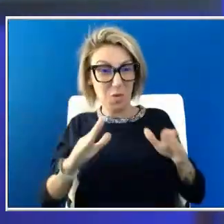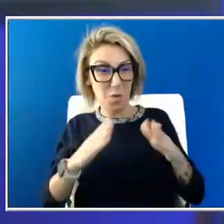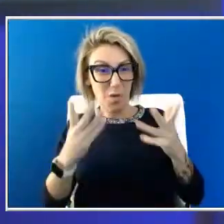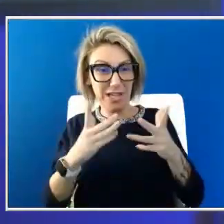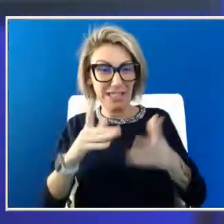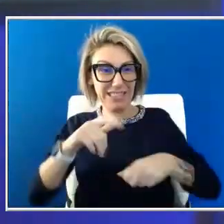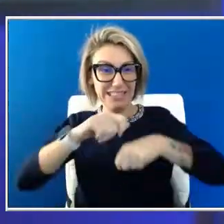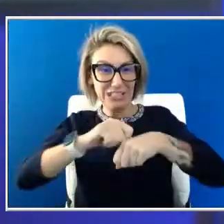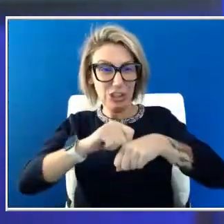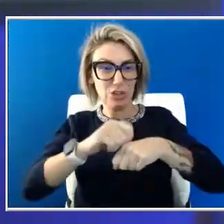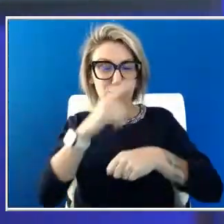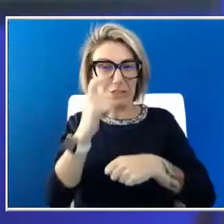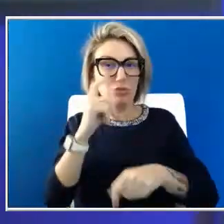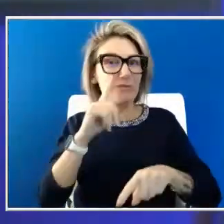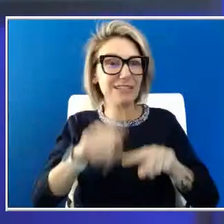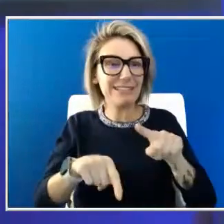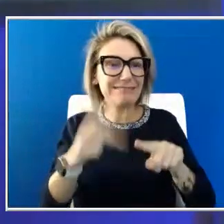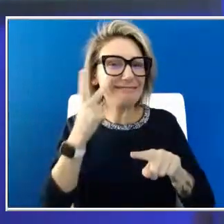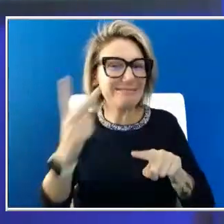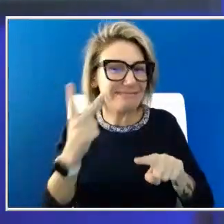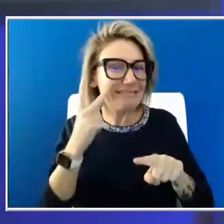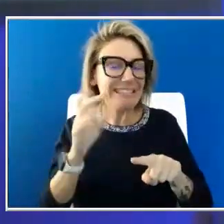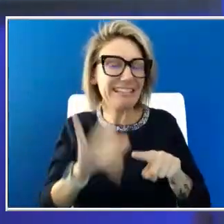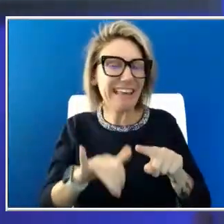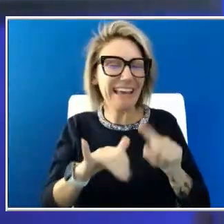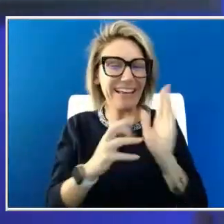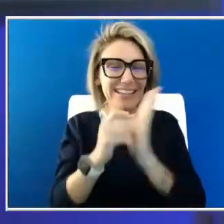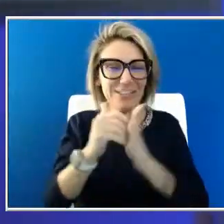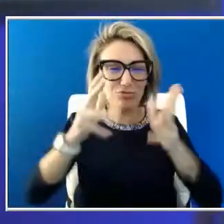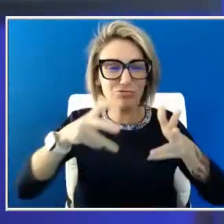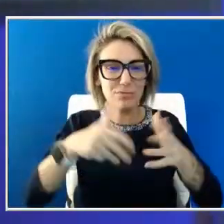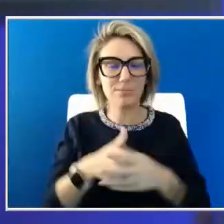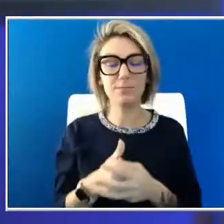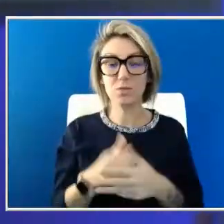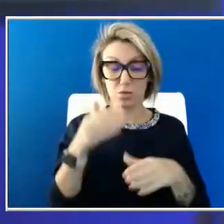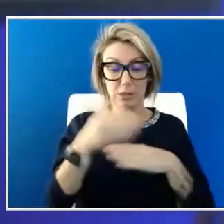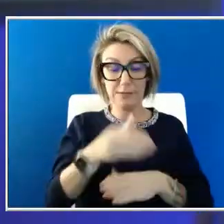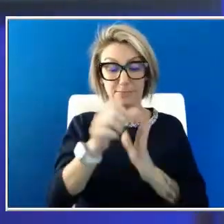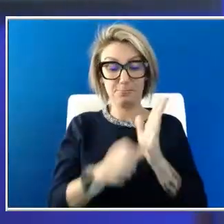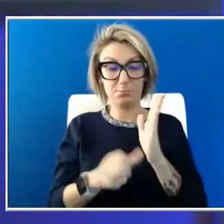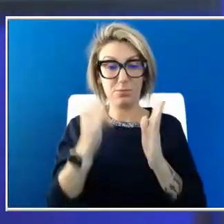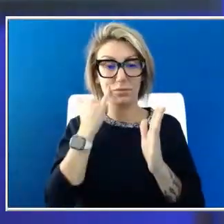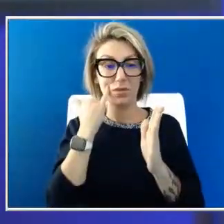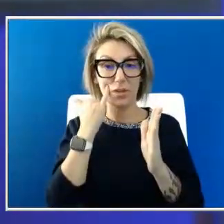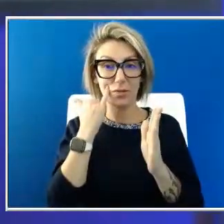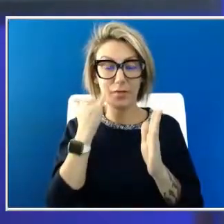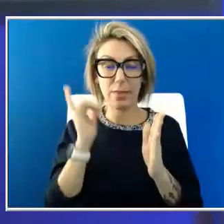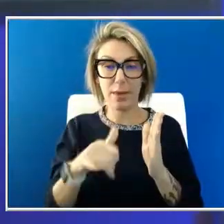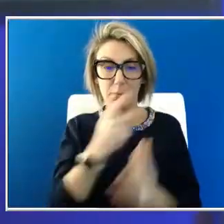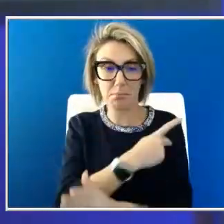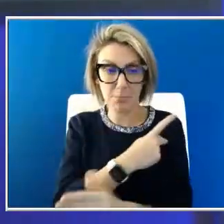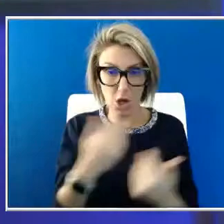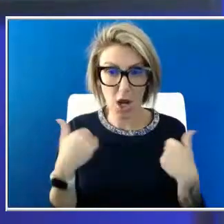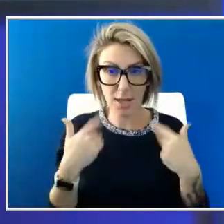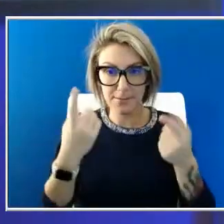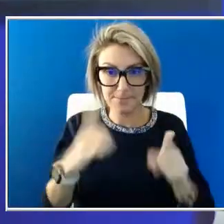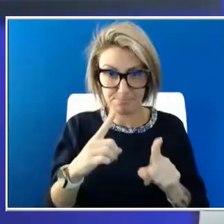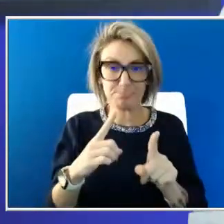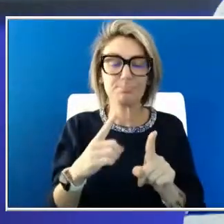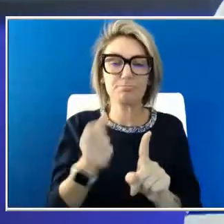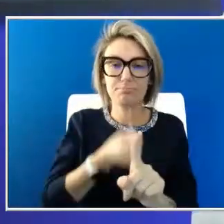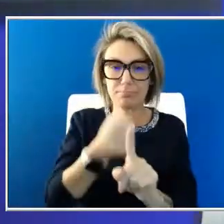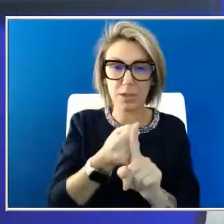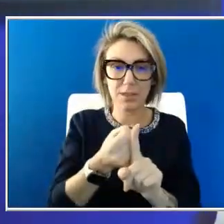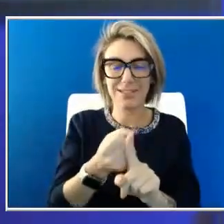the small amount of cancer left behind. And so after surgery, if a patient has a recurrence or the PSA is not 0,